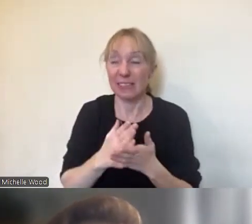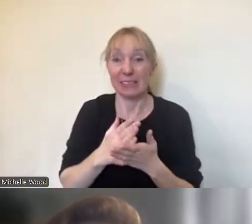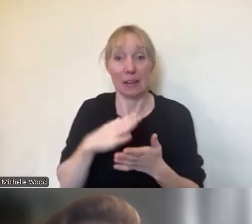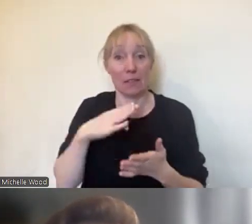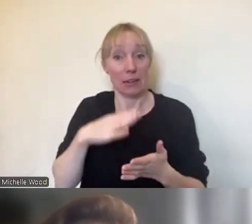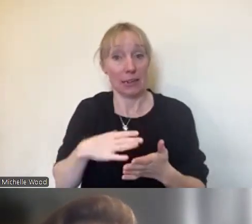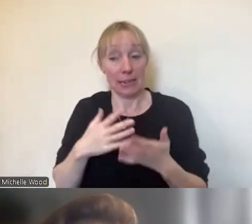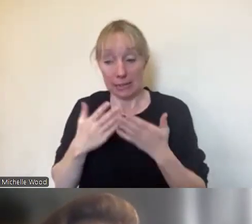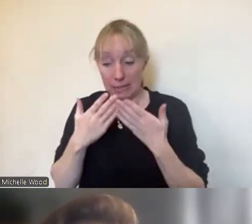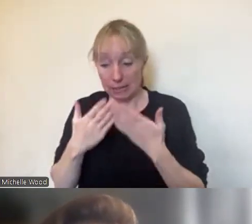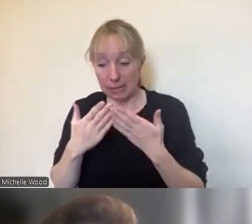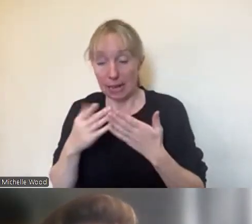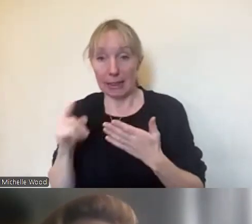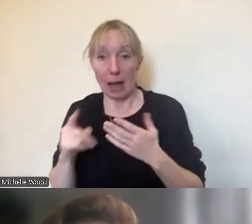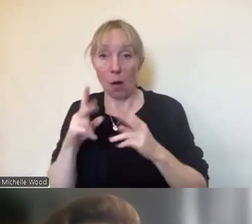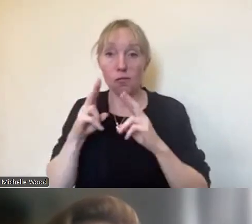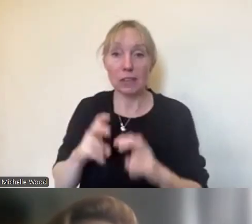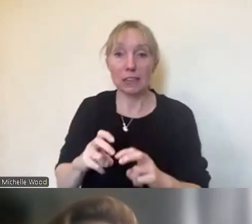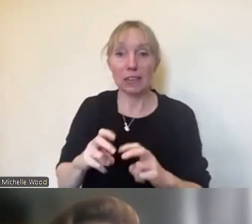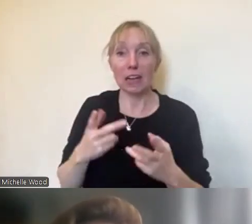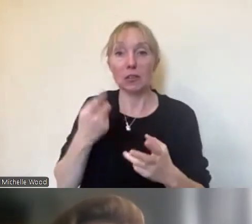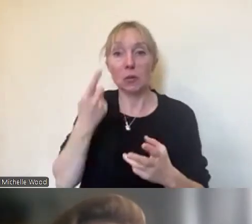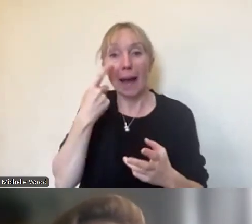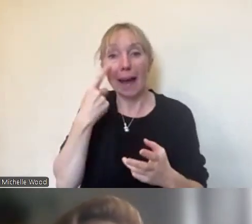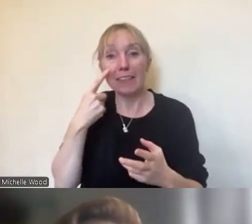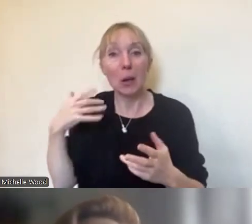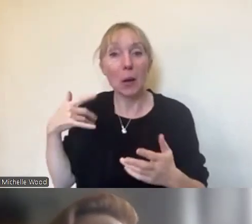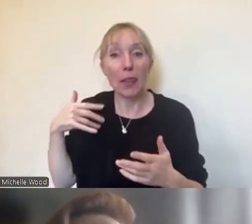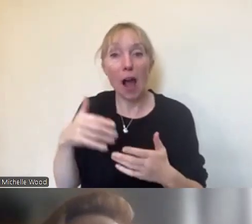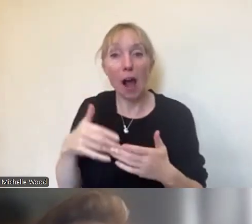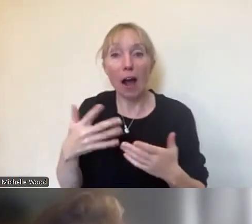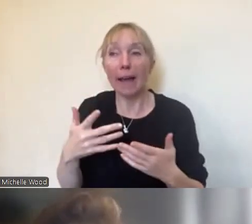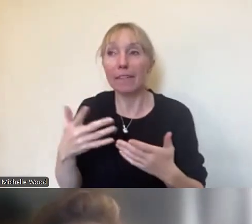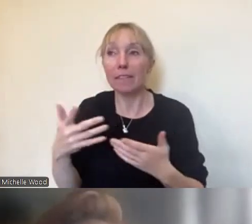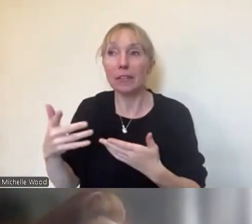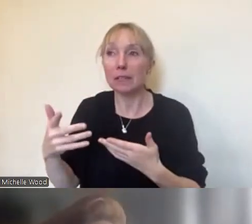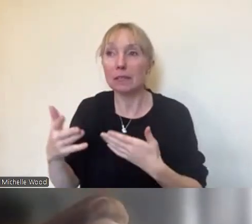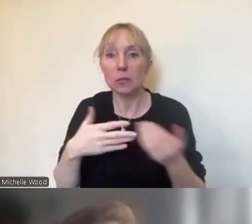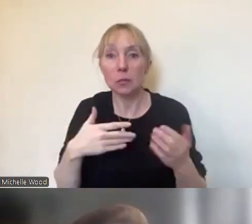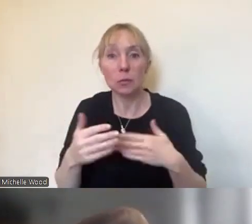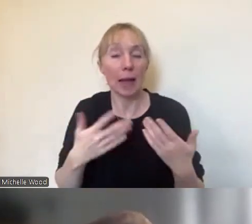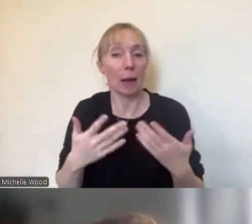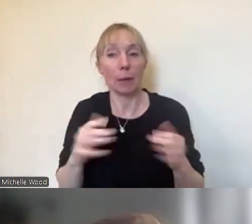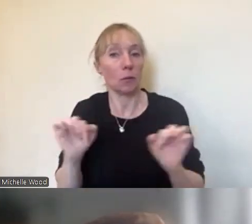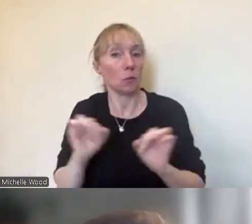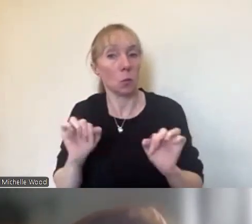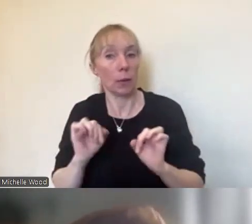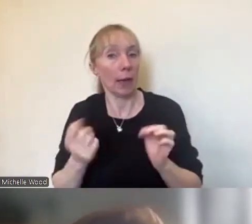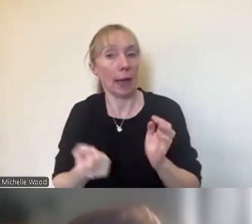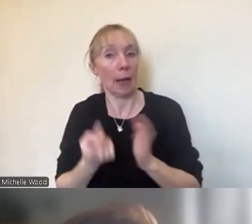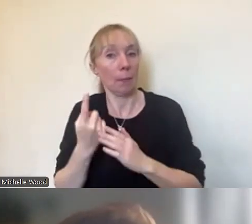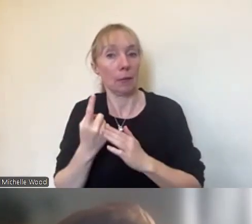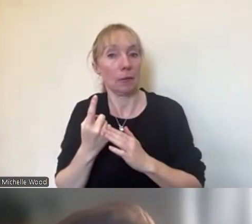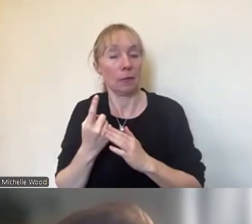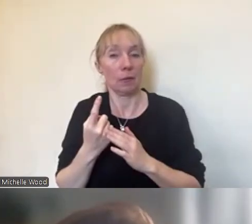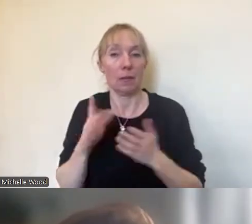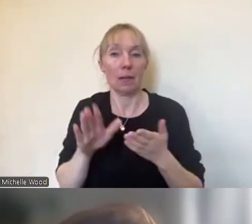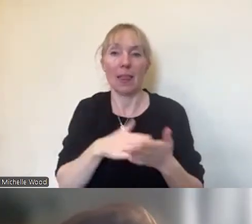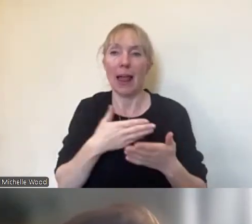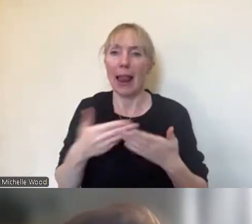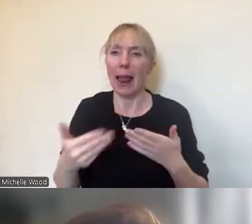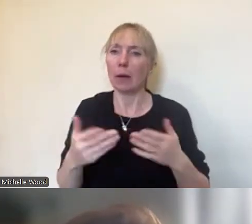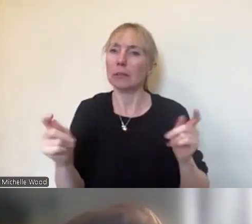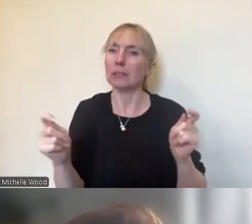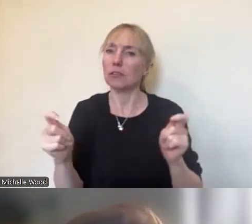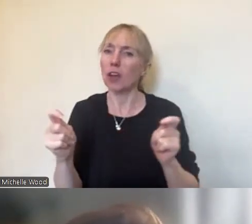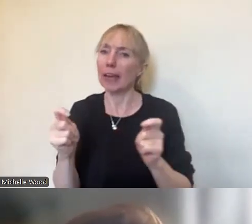to look at the archives and pull something together, we'd happily have it. But it's not been done, to my knowledge, a glossary. The language changes through